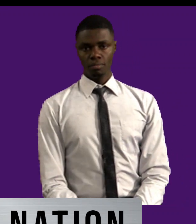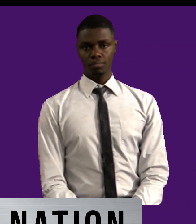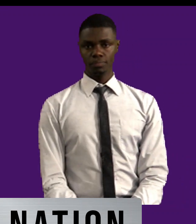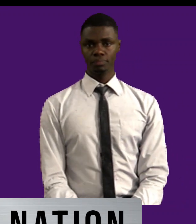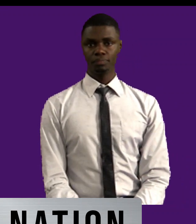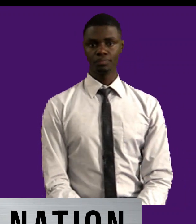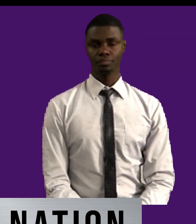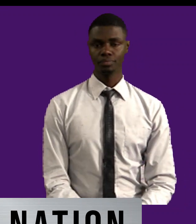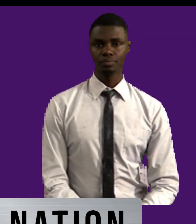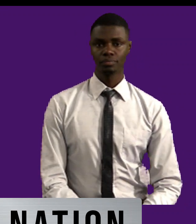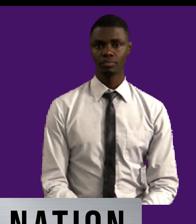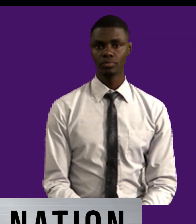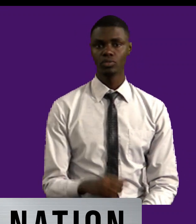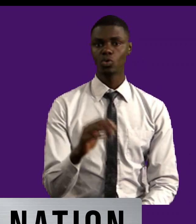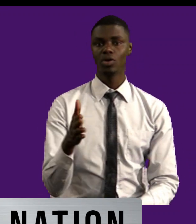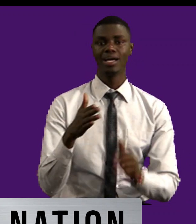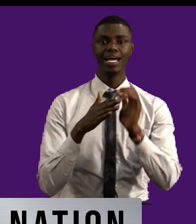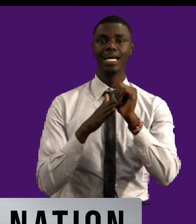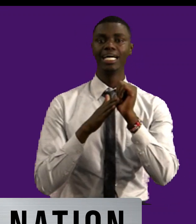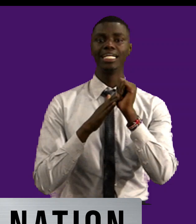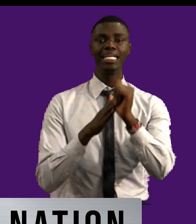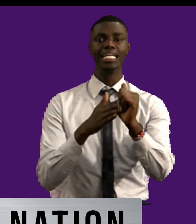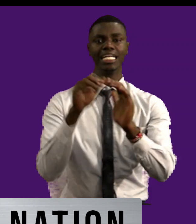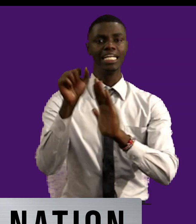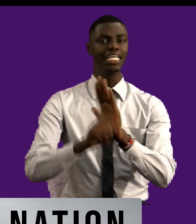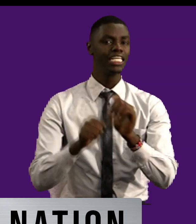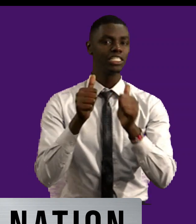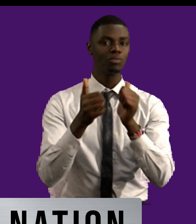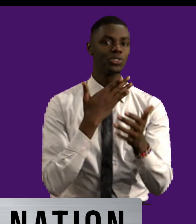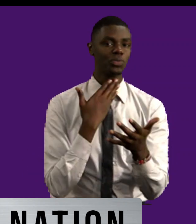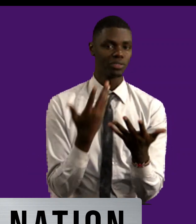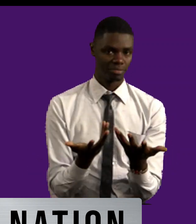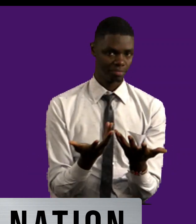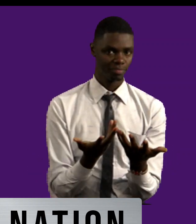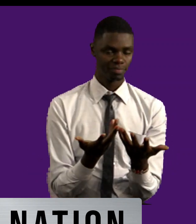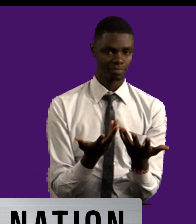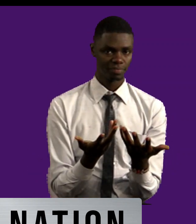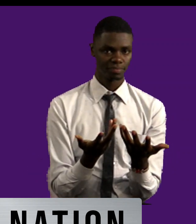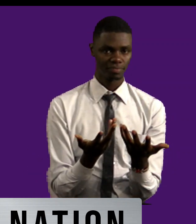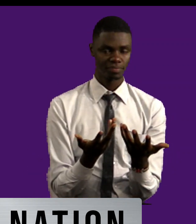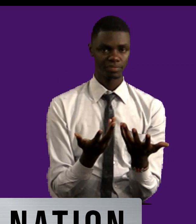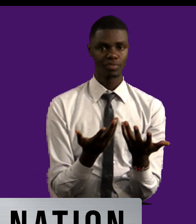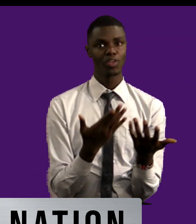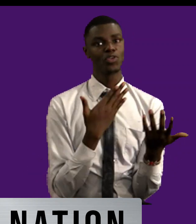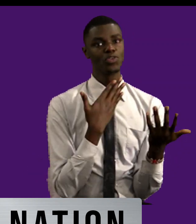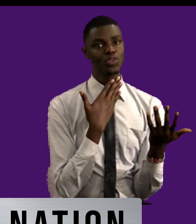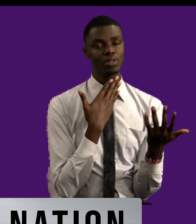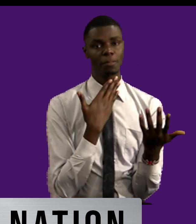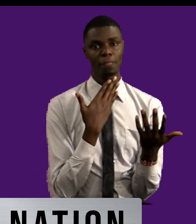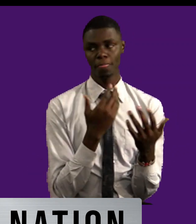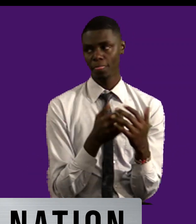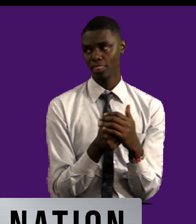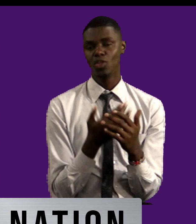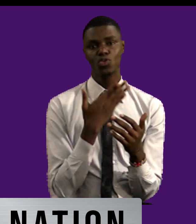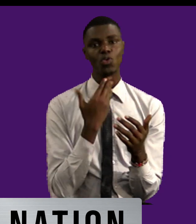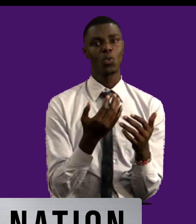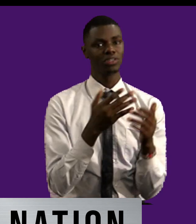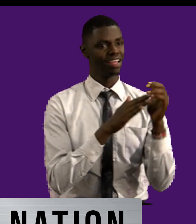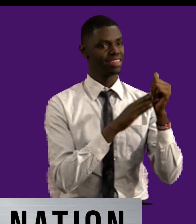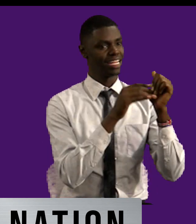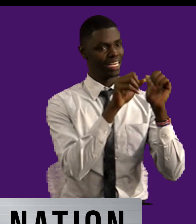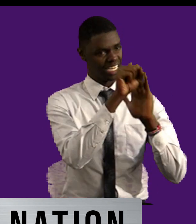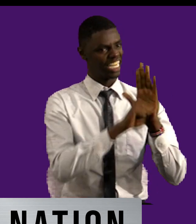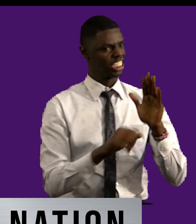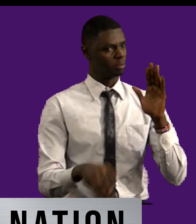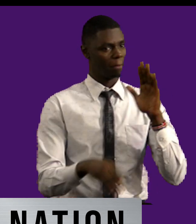What kind of leadership would you want? Because you want this leadership to